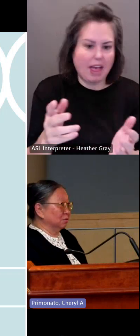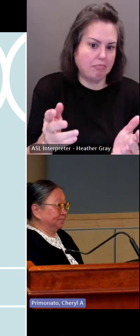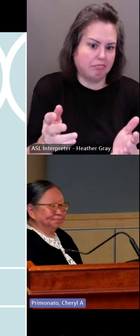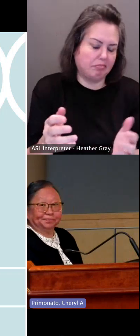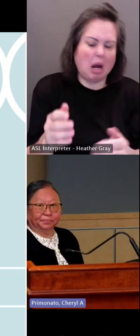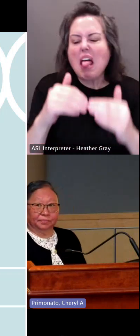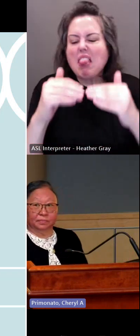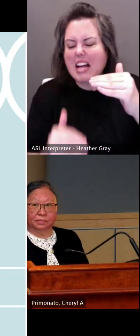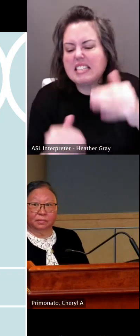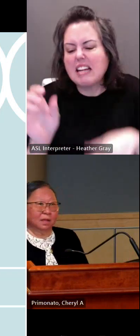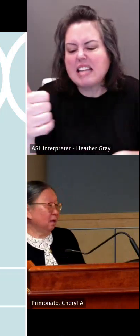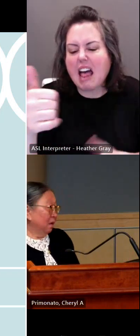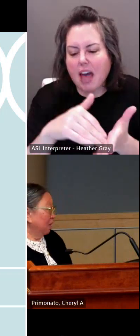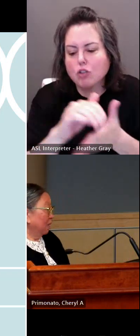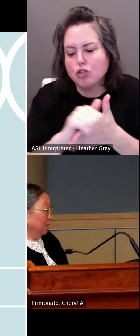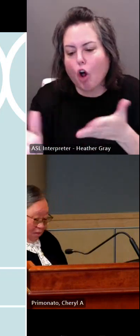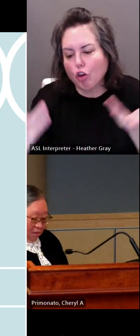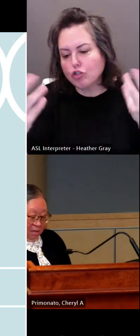$10,000.